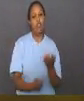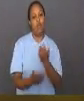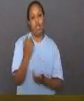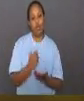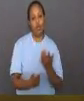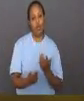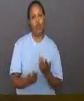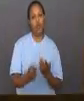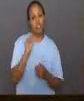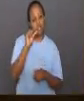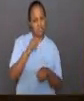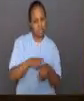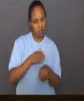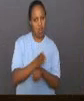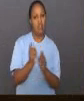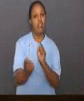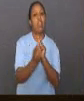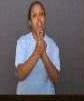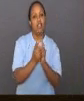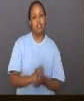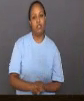I will see you in a few minutes.